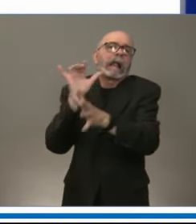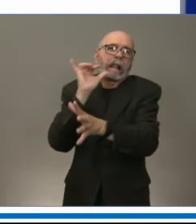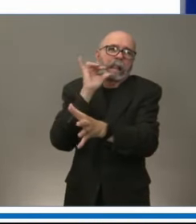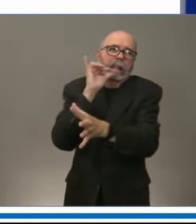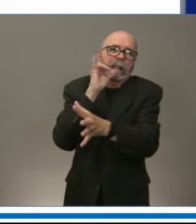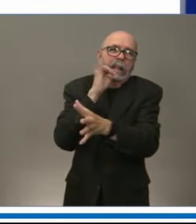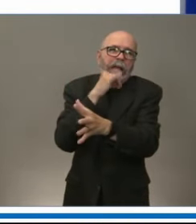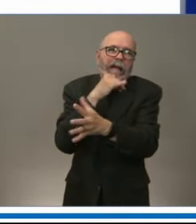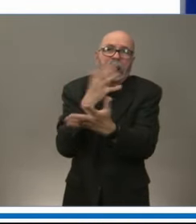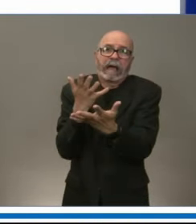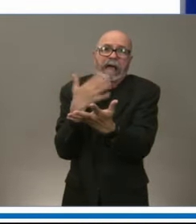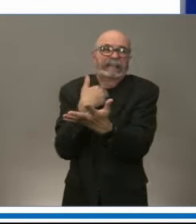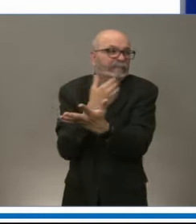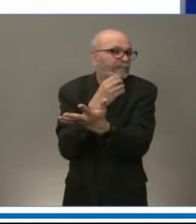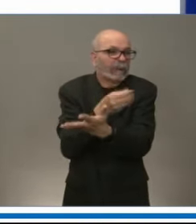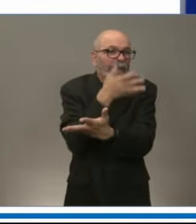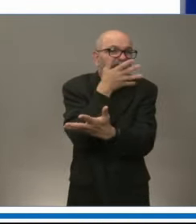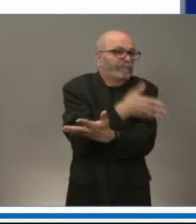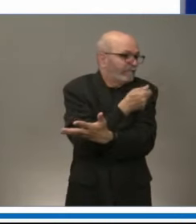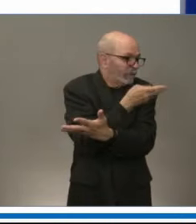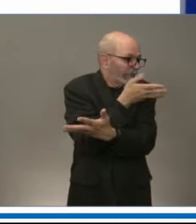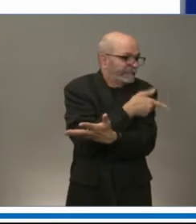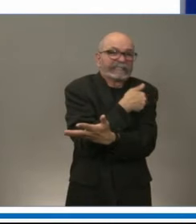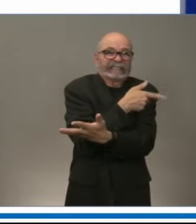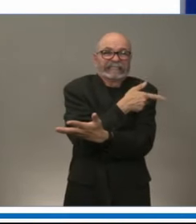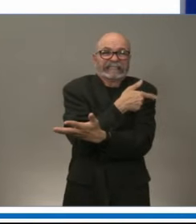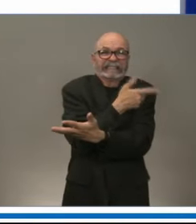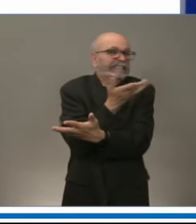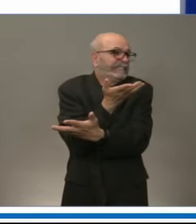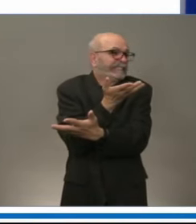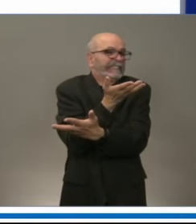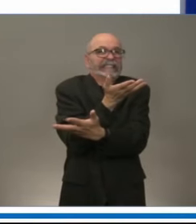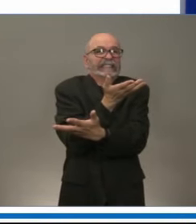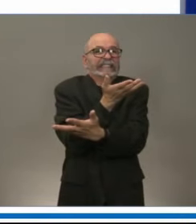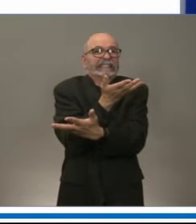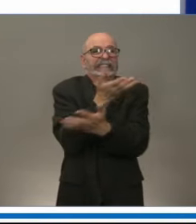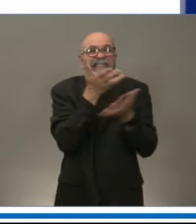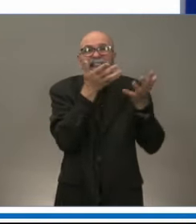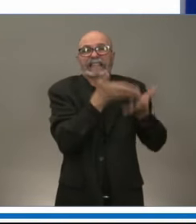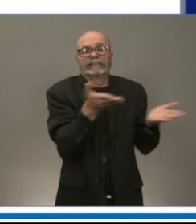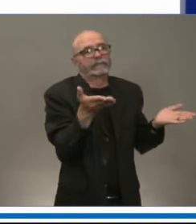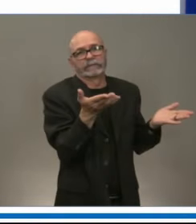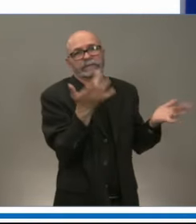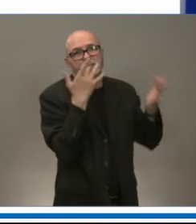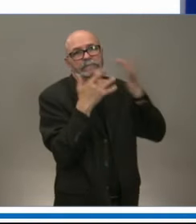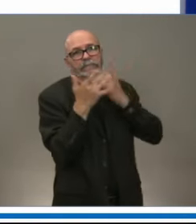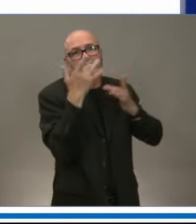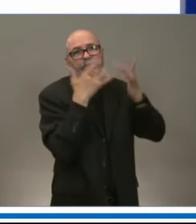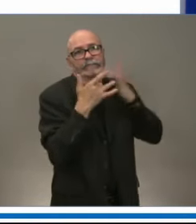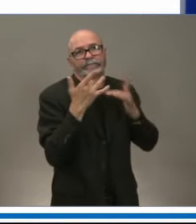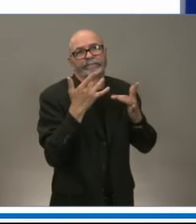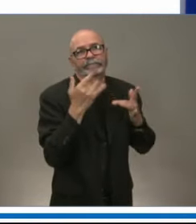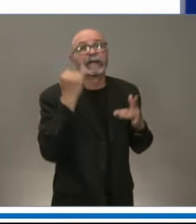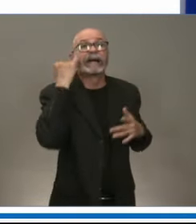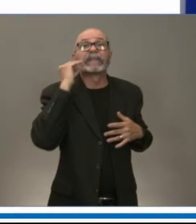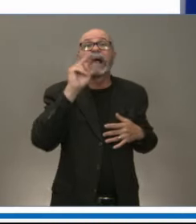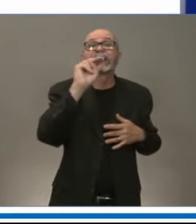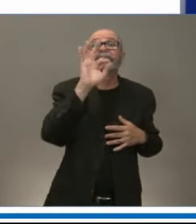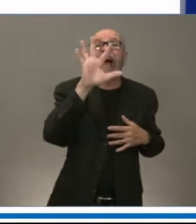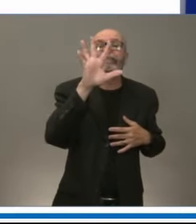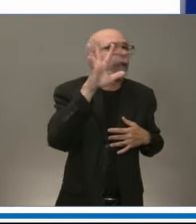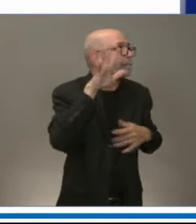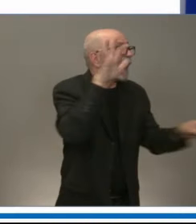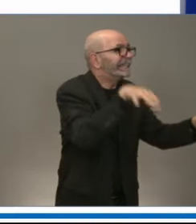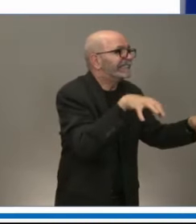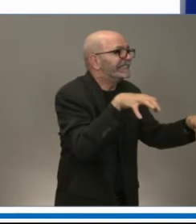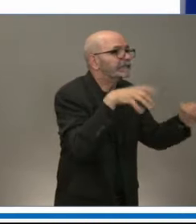left of supply. We want to make sure that in a clinical setting, when it is deemed that an N95 mask is absolutely required, that we